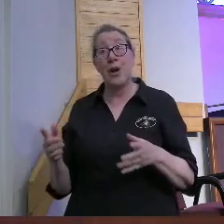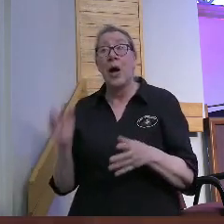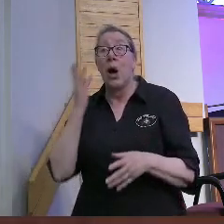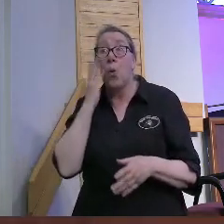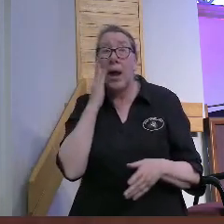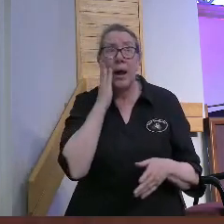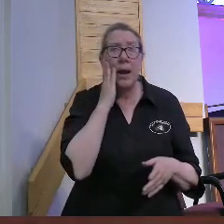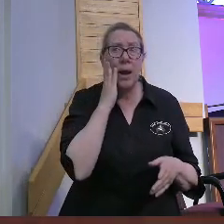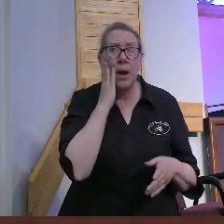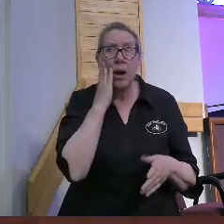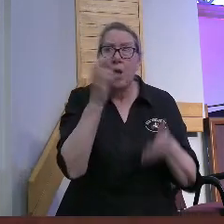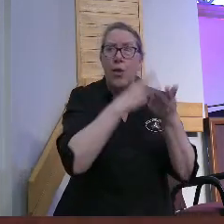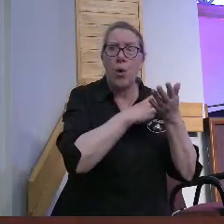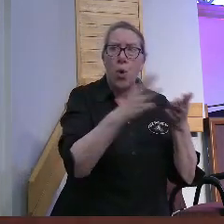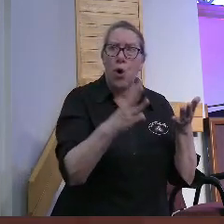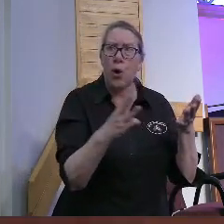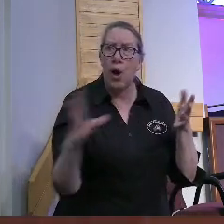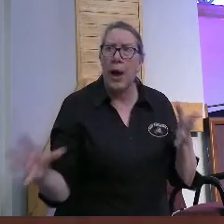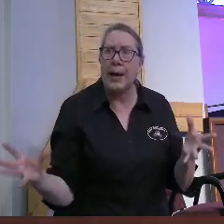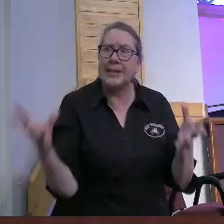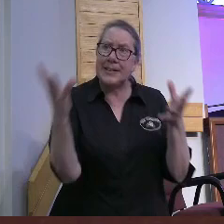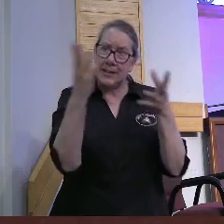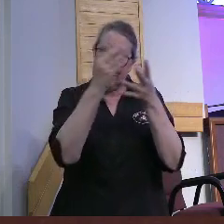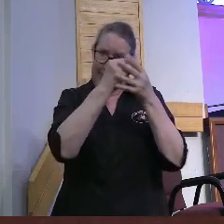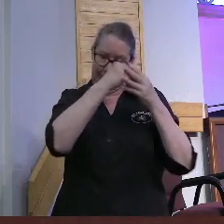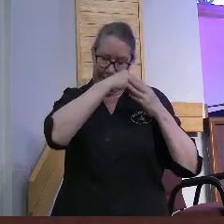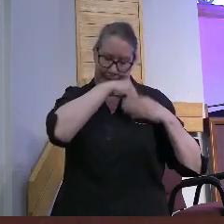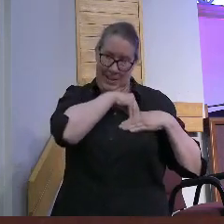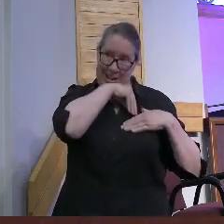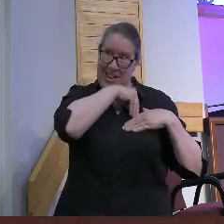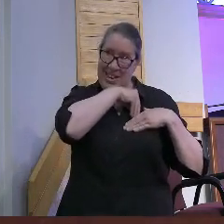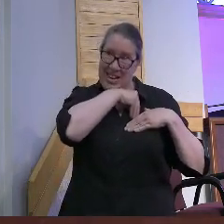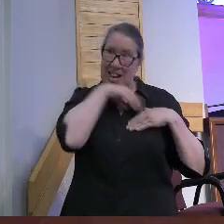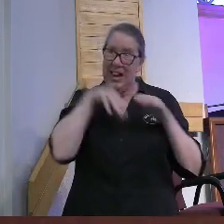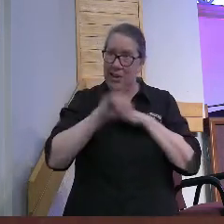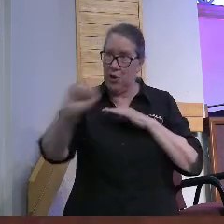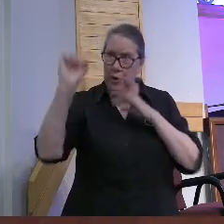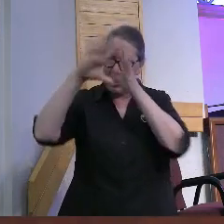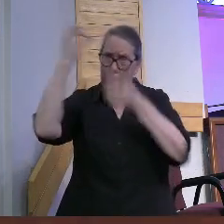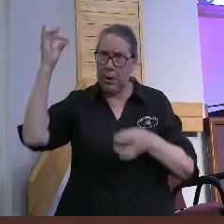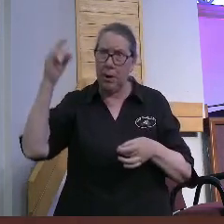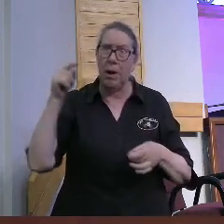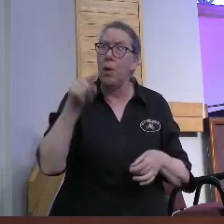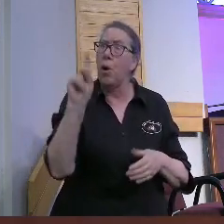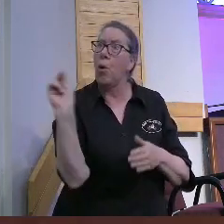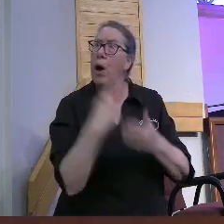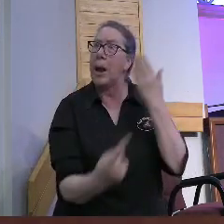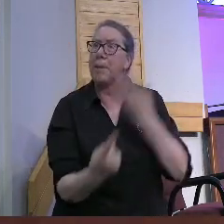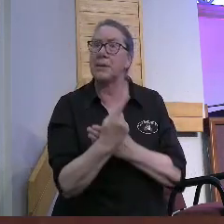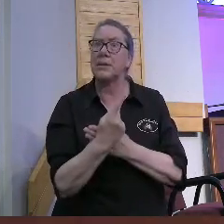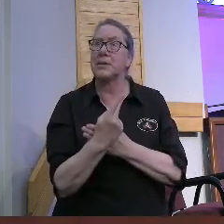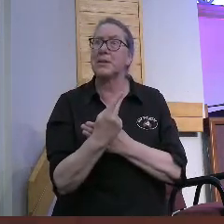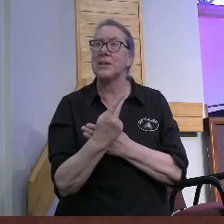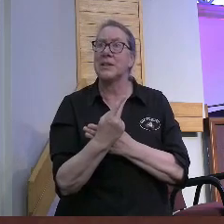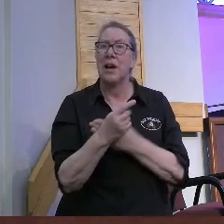is engrafted, we've got to receive the engrafted Word. It's got to get into our spirit. This is simply what's got to happen. When the